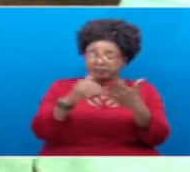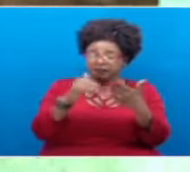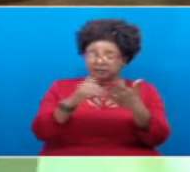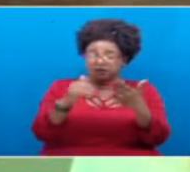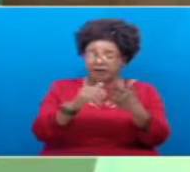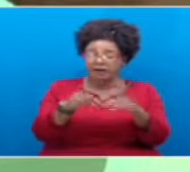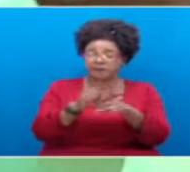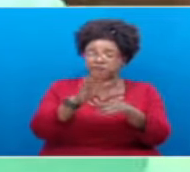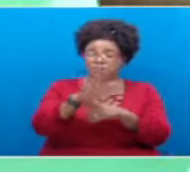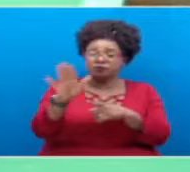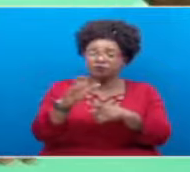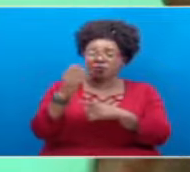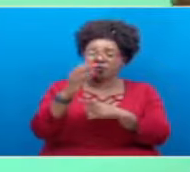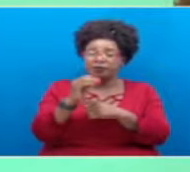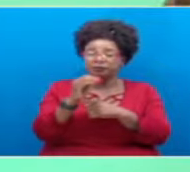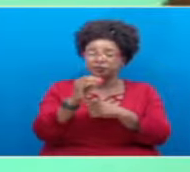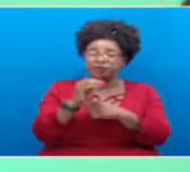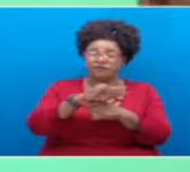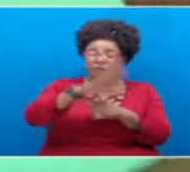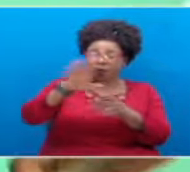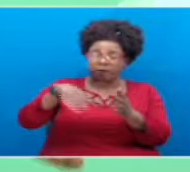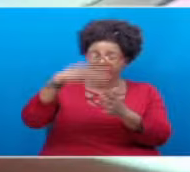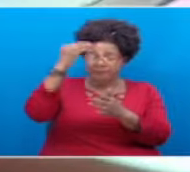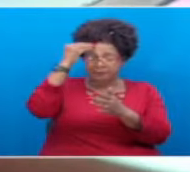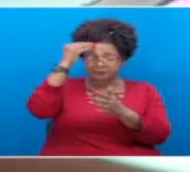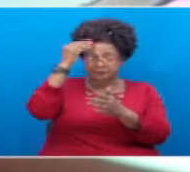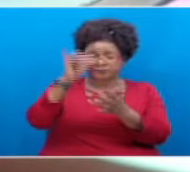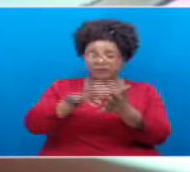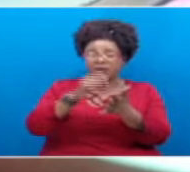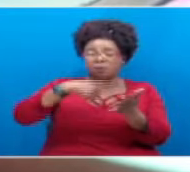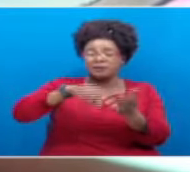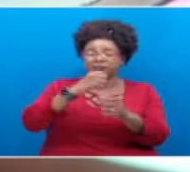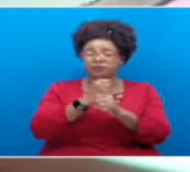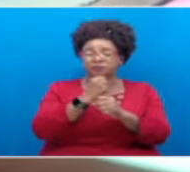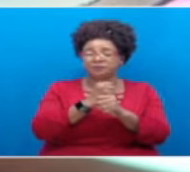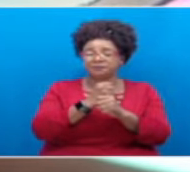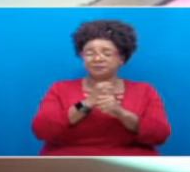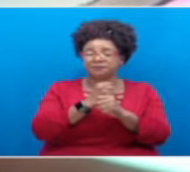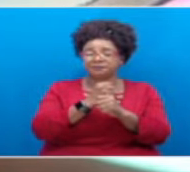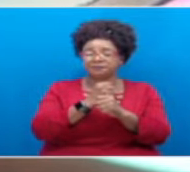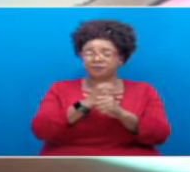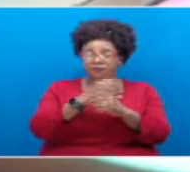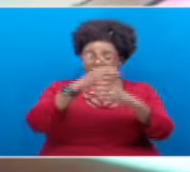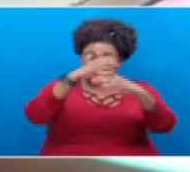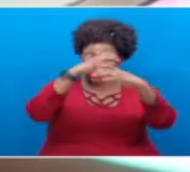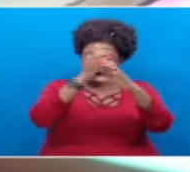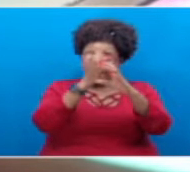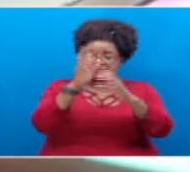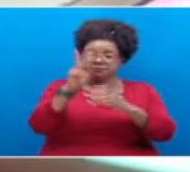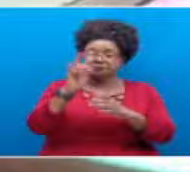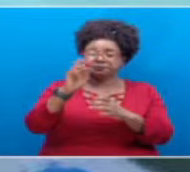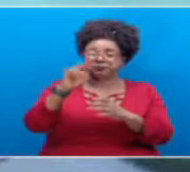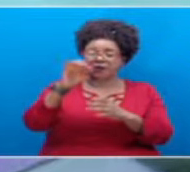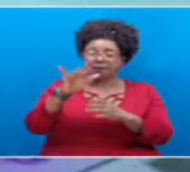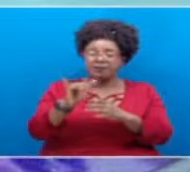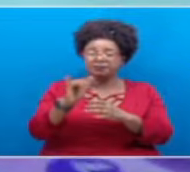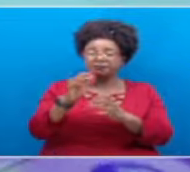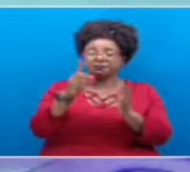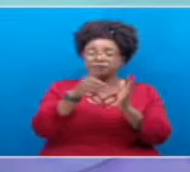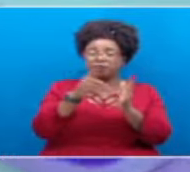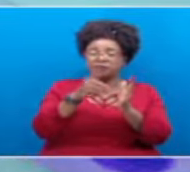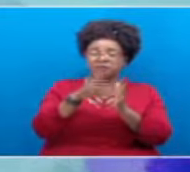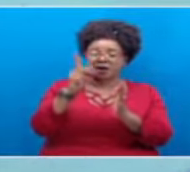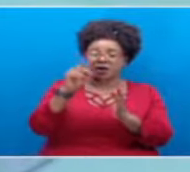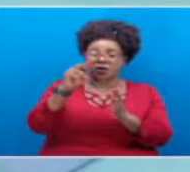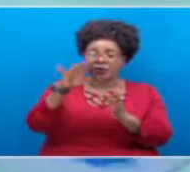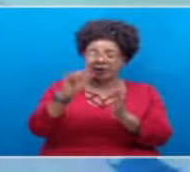So for all the studies that we do, back at the lab at the Kemri campus, Dr. Kariuki and his team